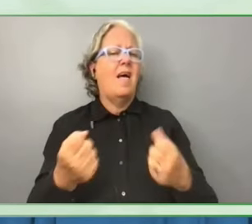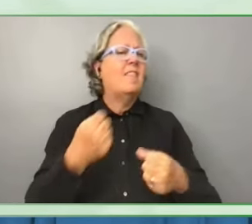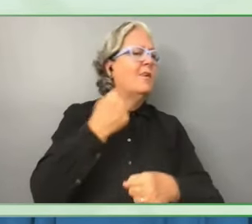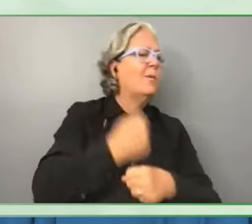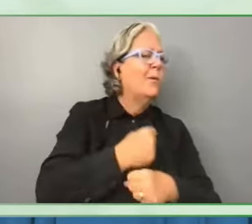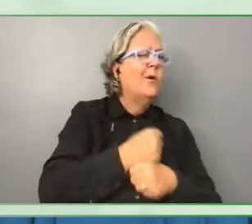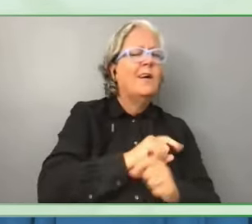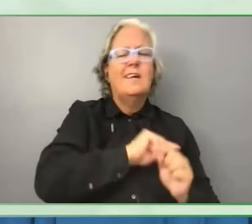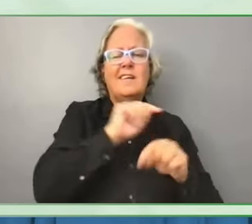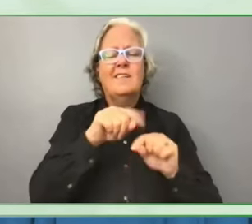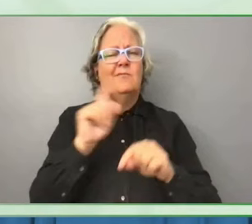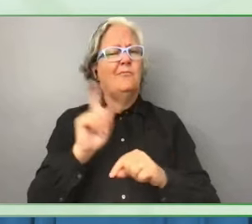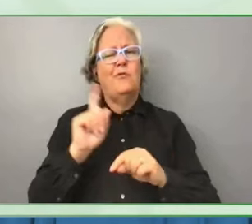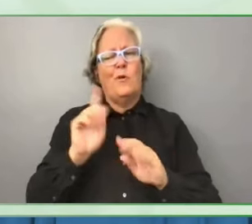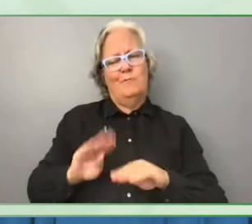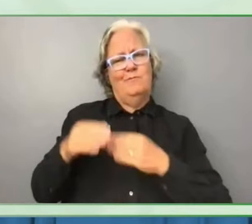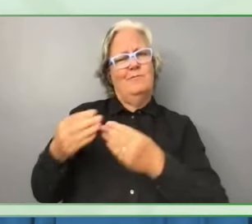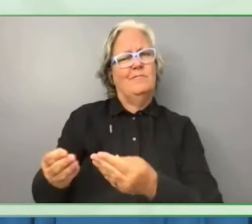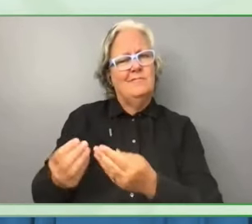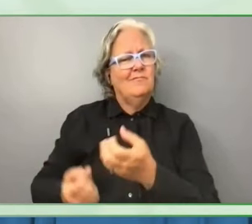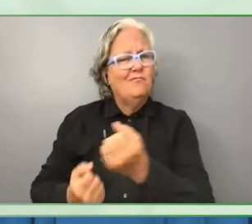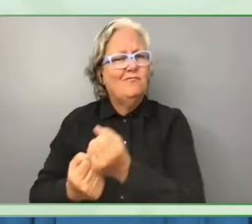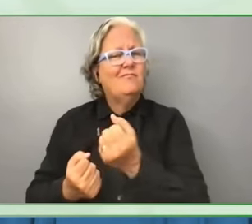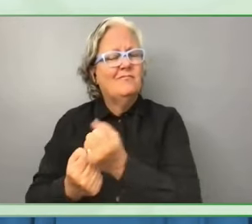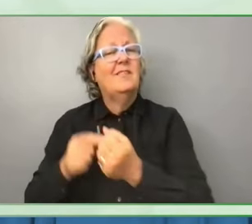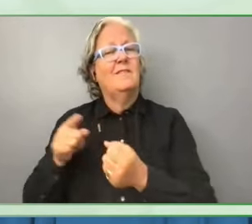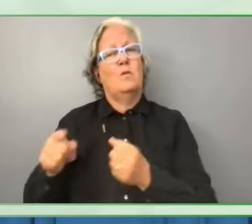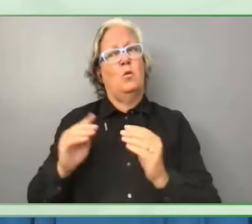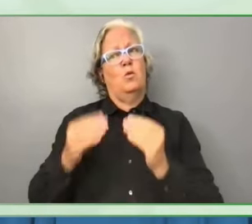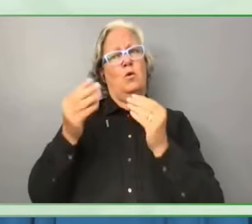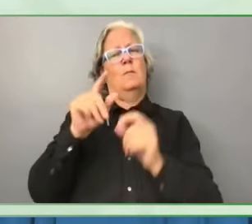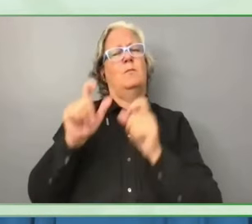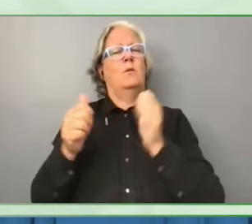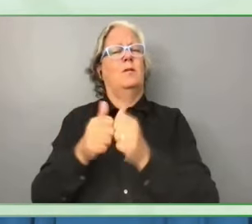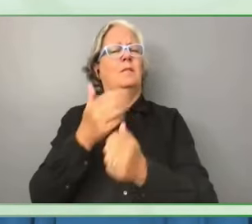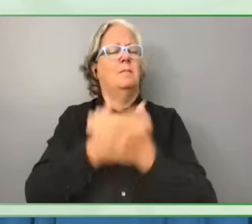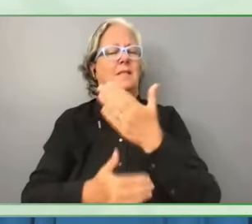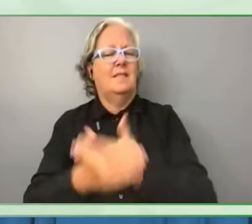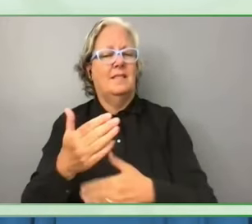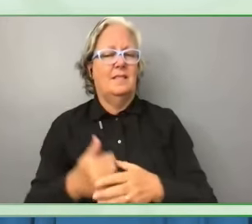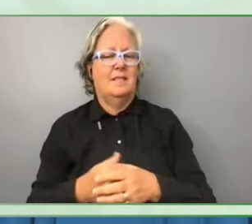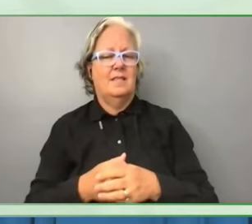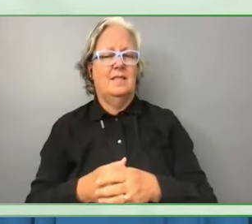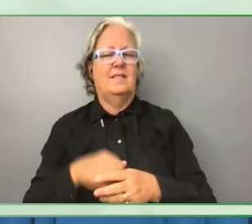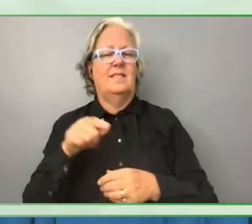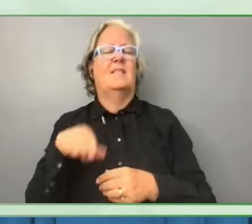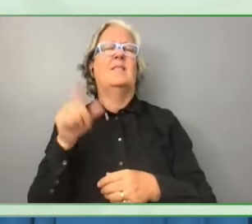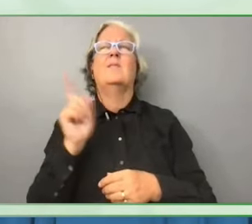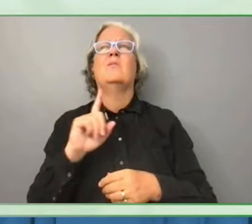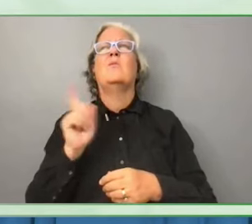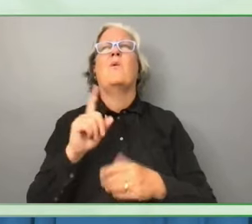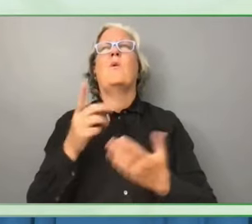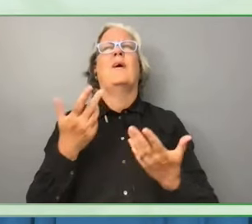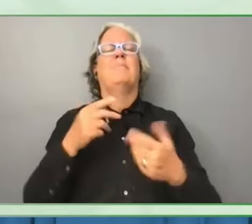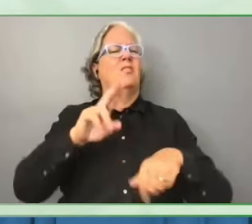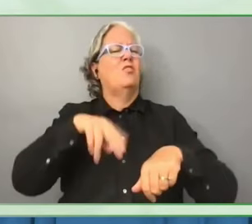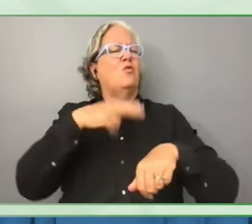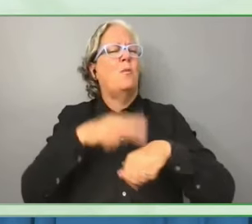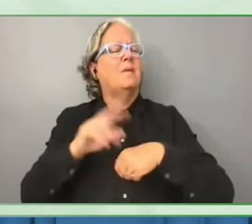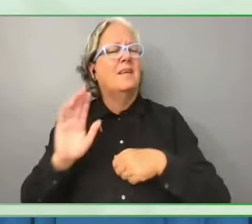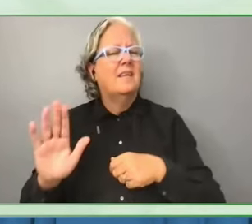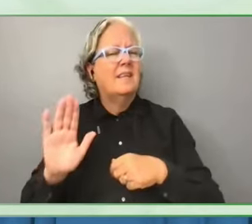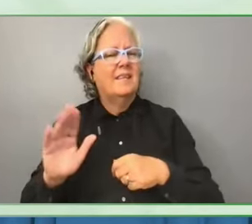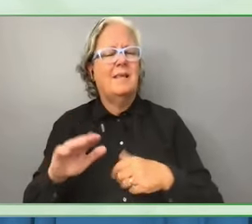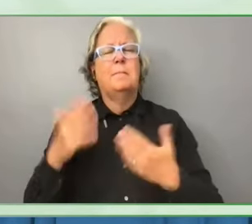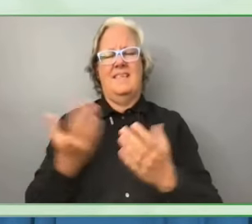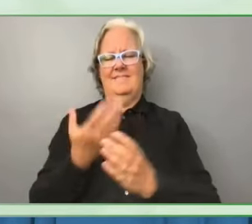to children and young people with a disability. It's not seen as a natural and integral part of life, and there's a gap between sexual and reproductive health and rights